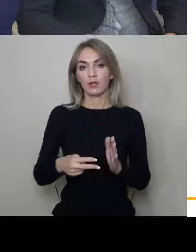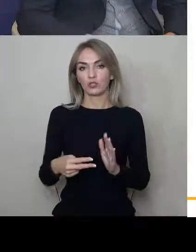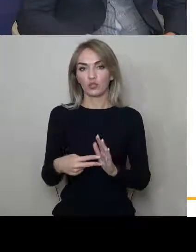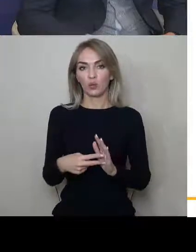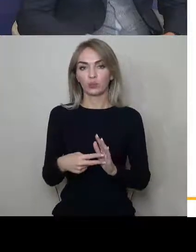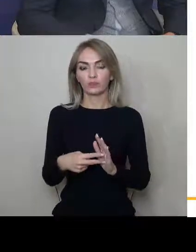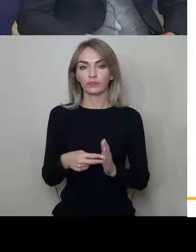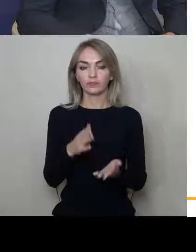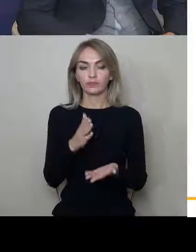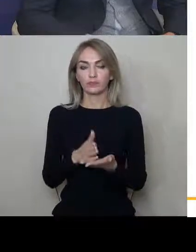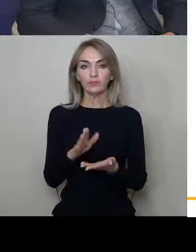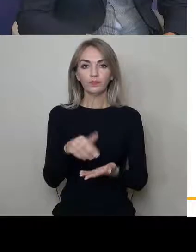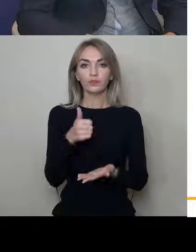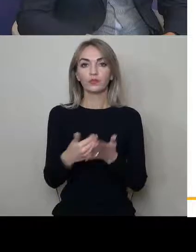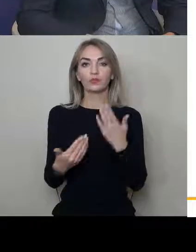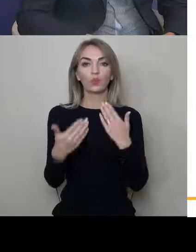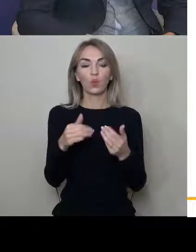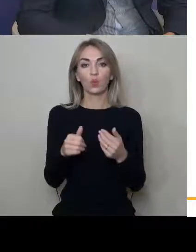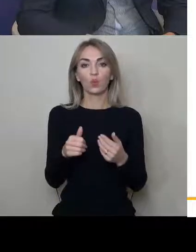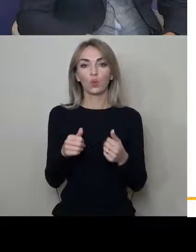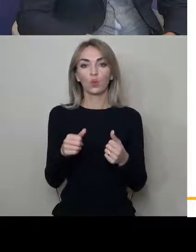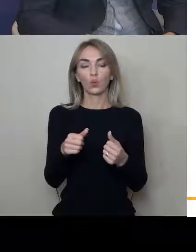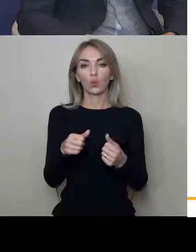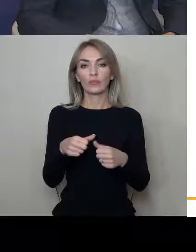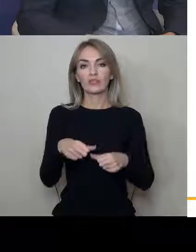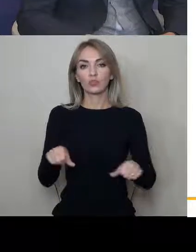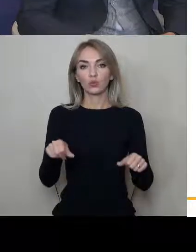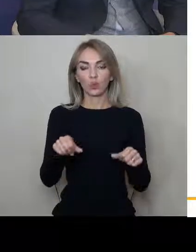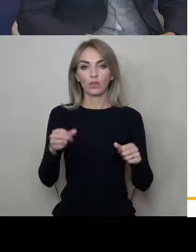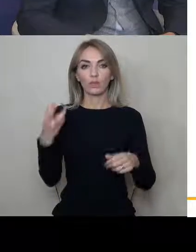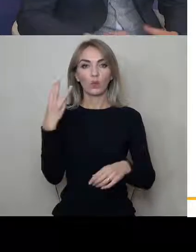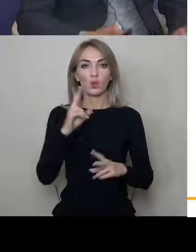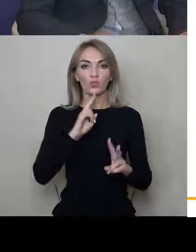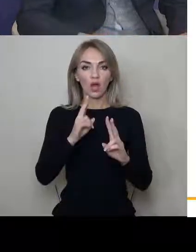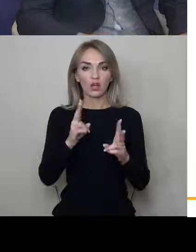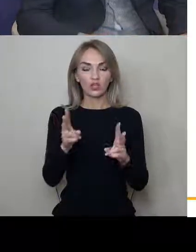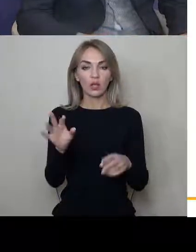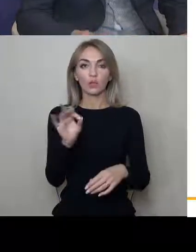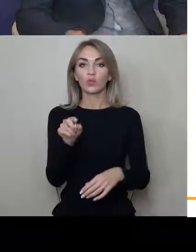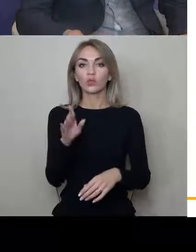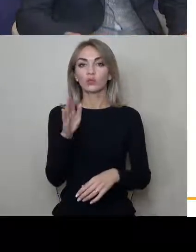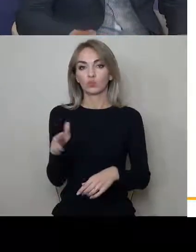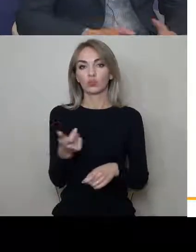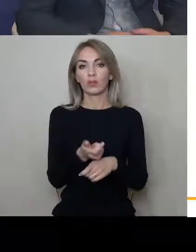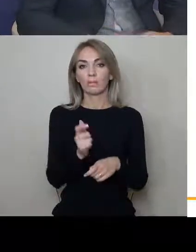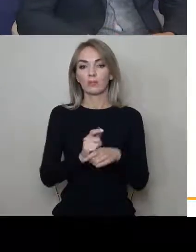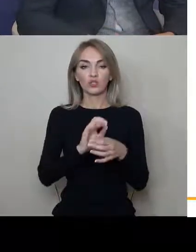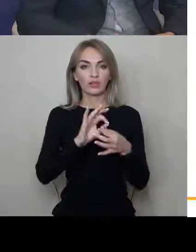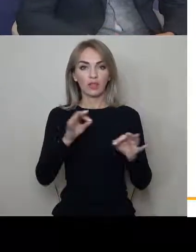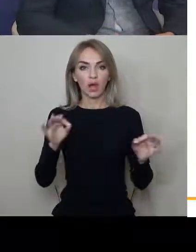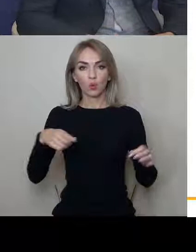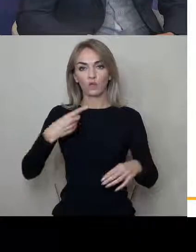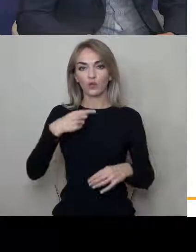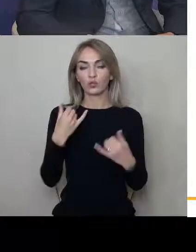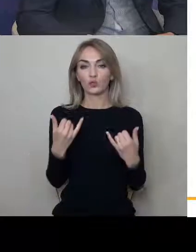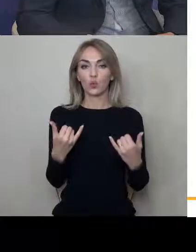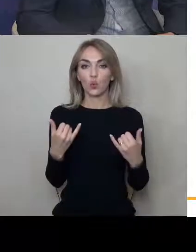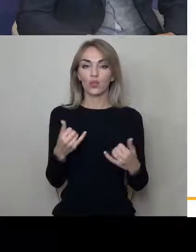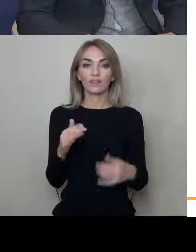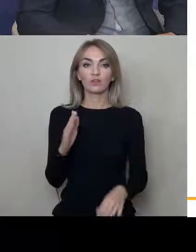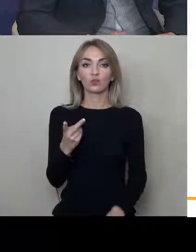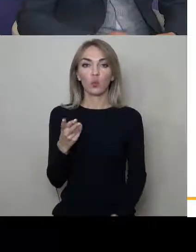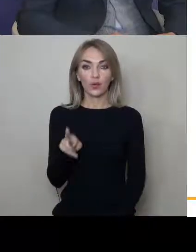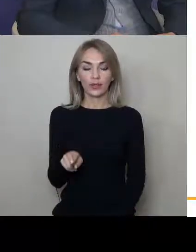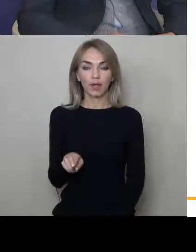264 Oh, sorry, the Articles 6465 of the Electoral Code deal with the